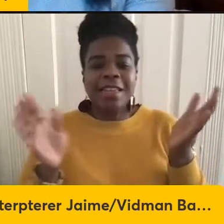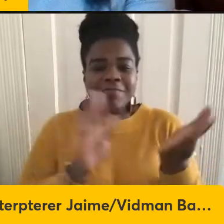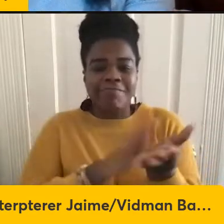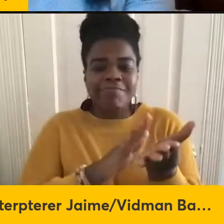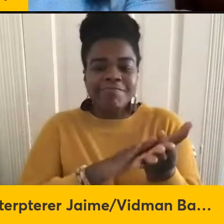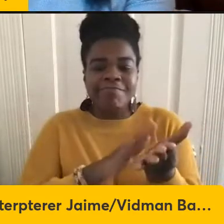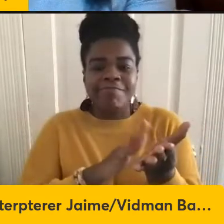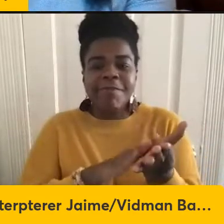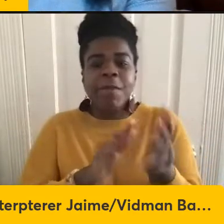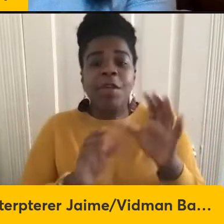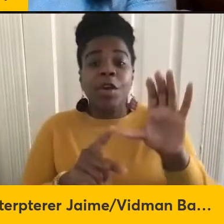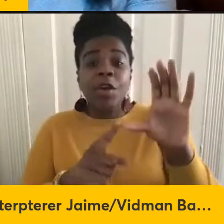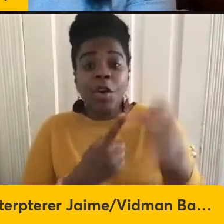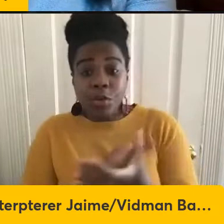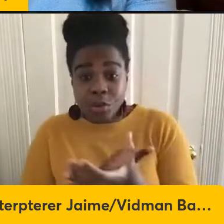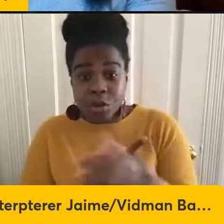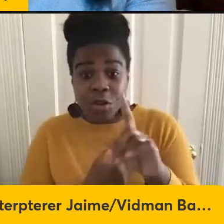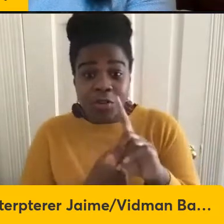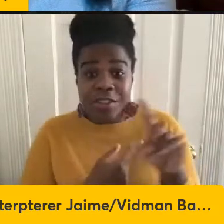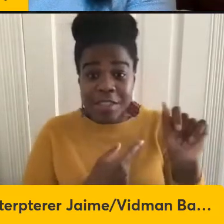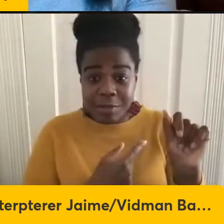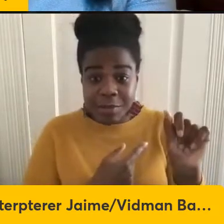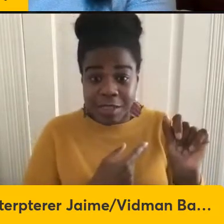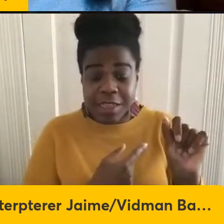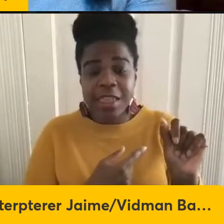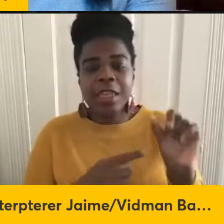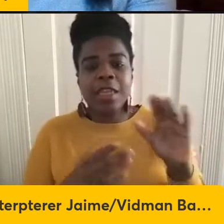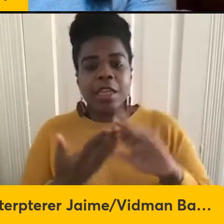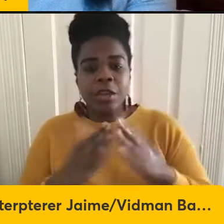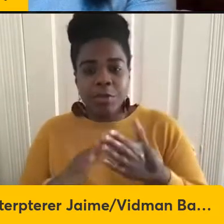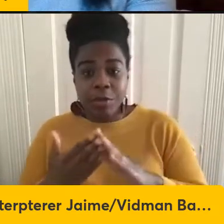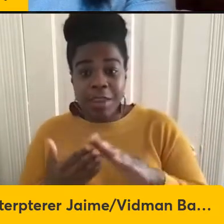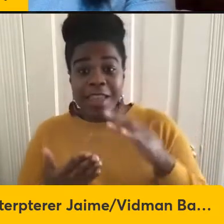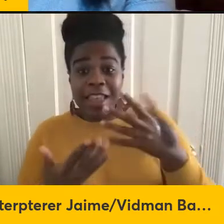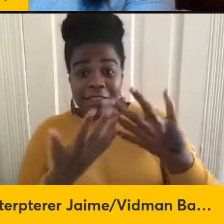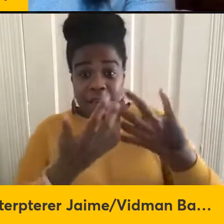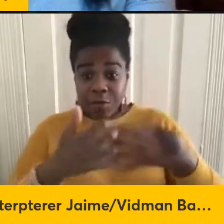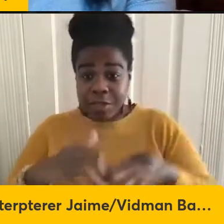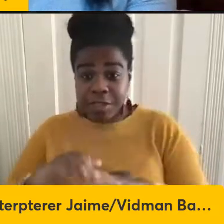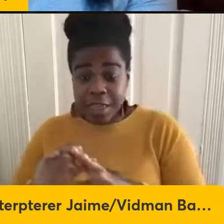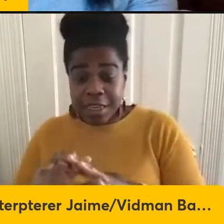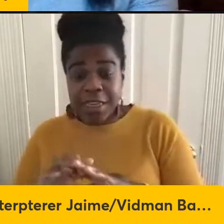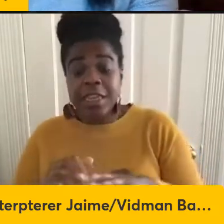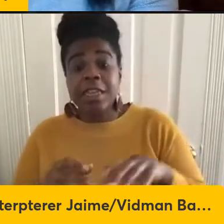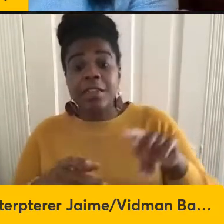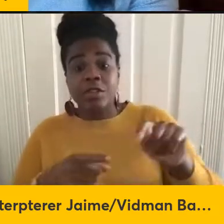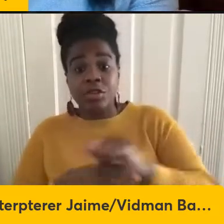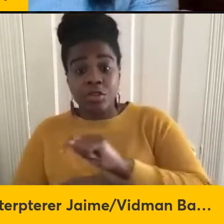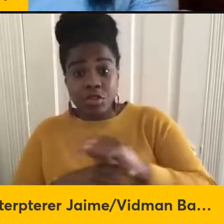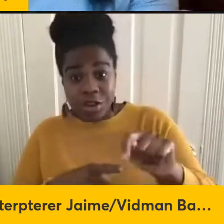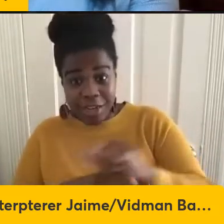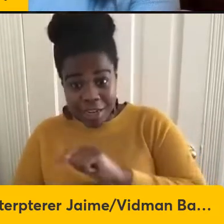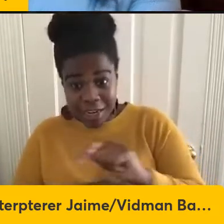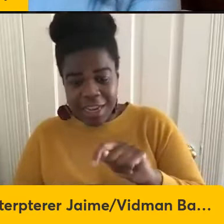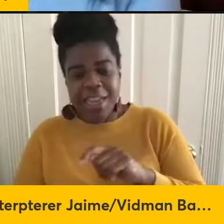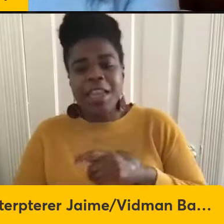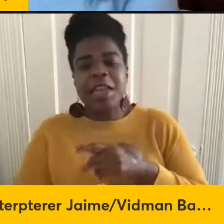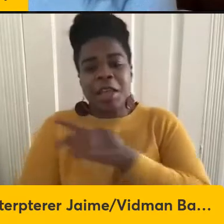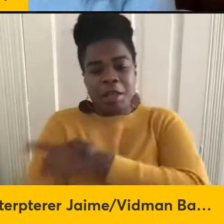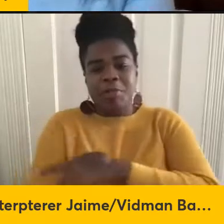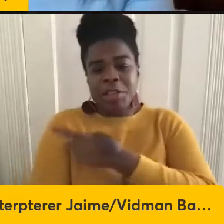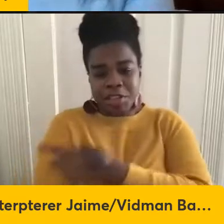think if that was woven into trainings, patient advocacy would be a part of these trainings. How we